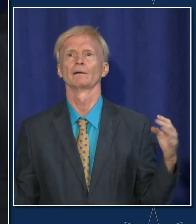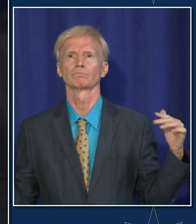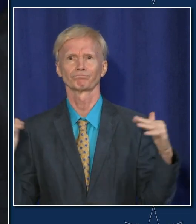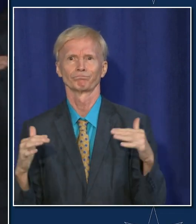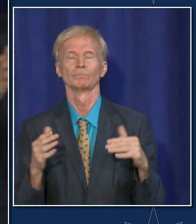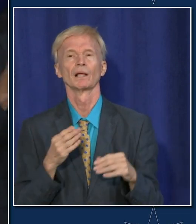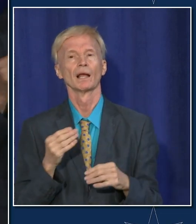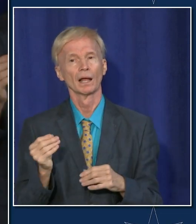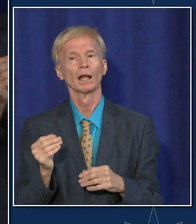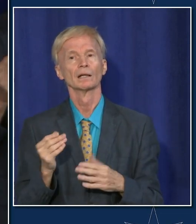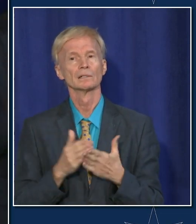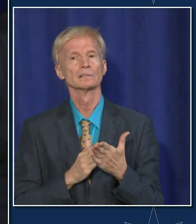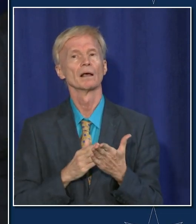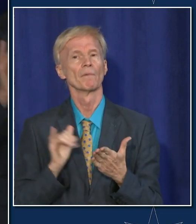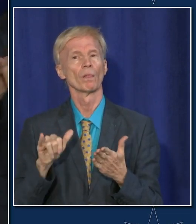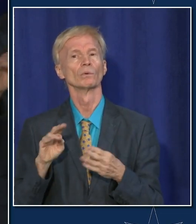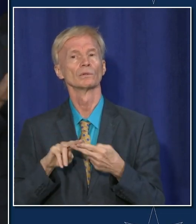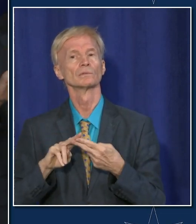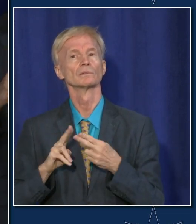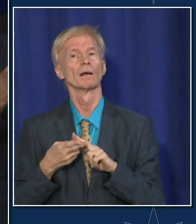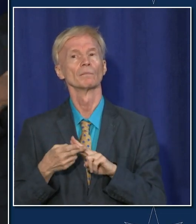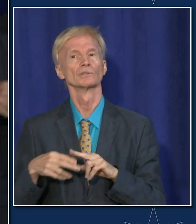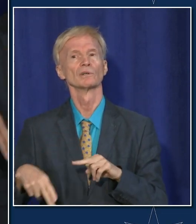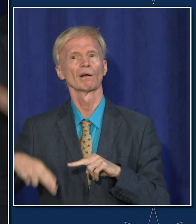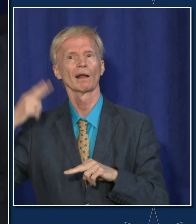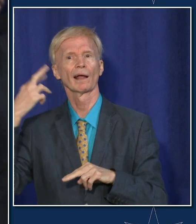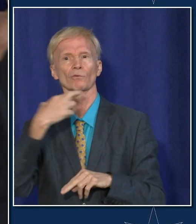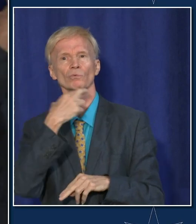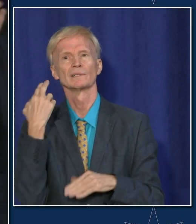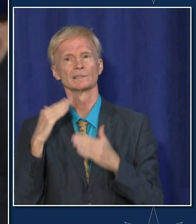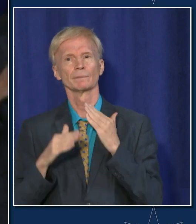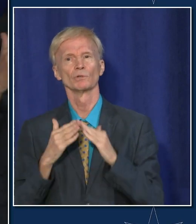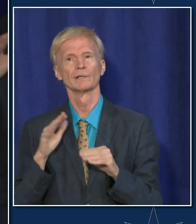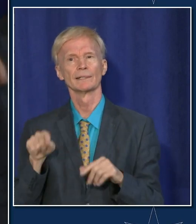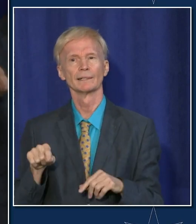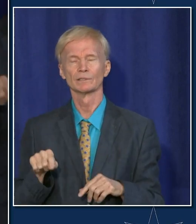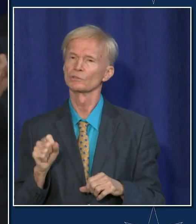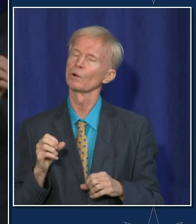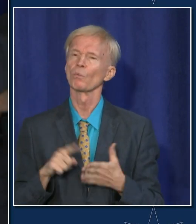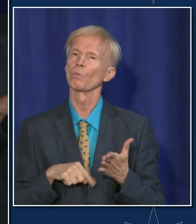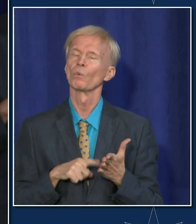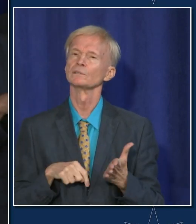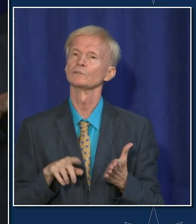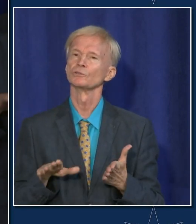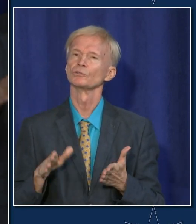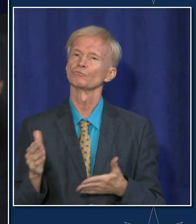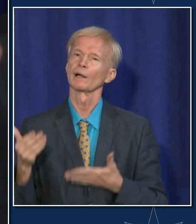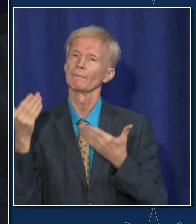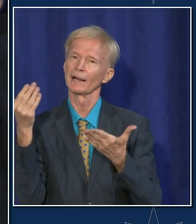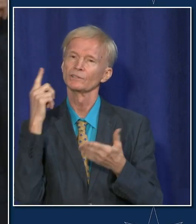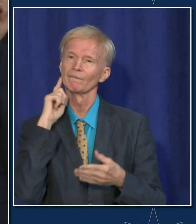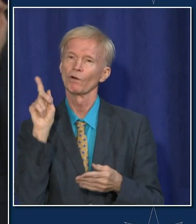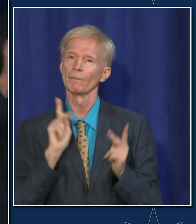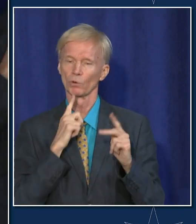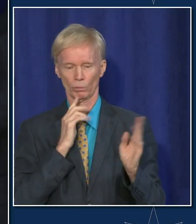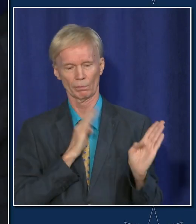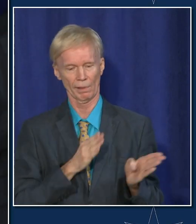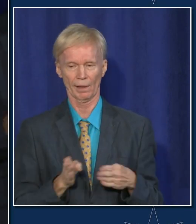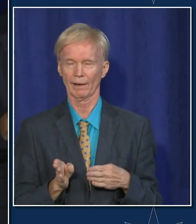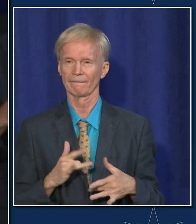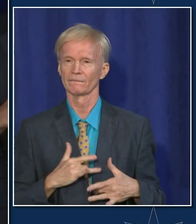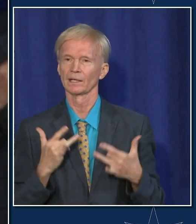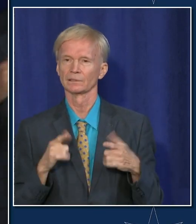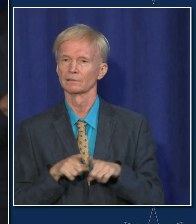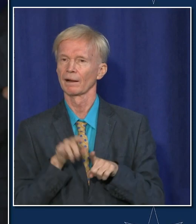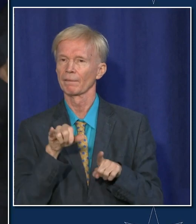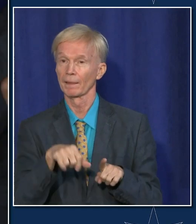are at some of the communities that are at higher risk. So what are your recommendations for the organizers of these events, and what measures are